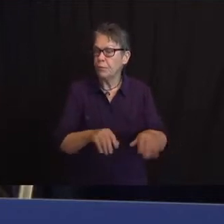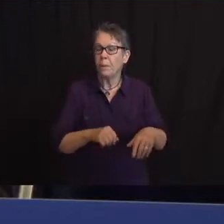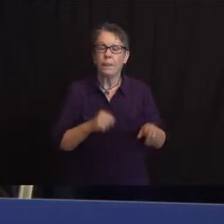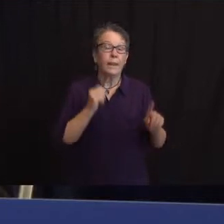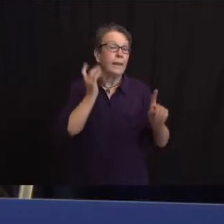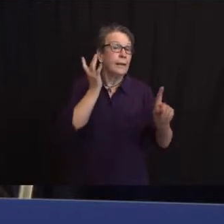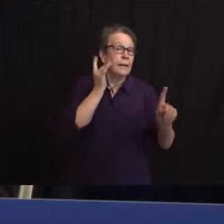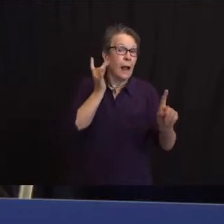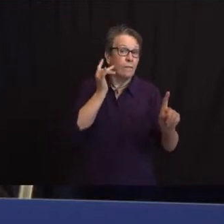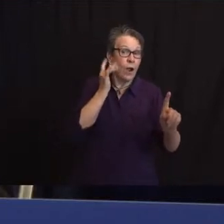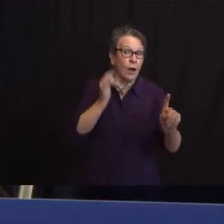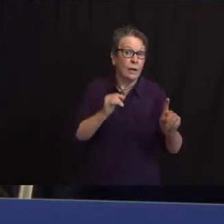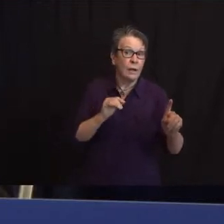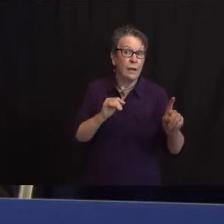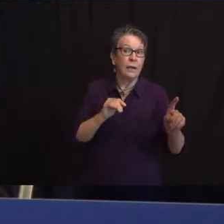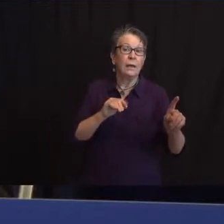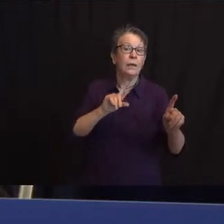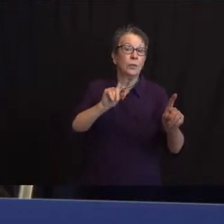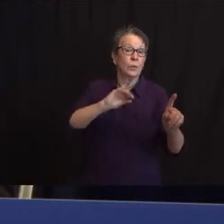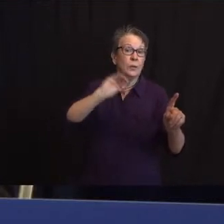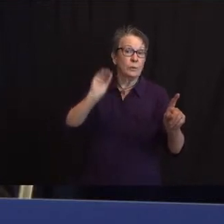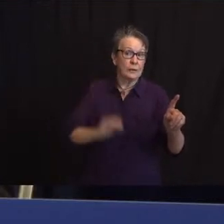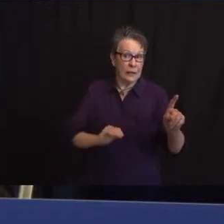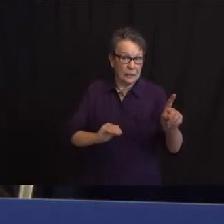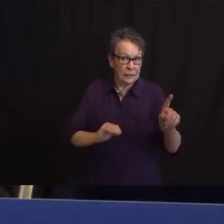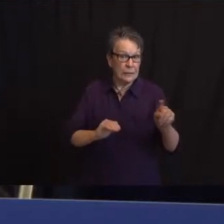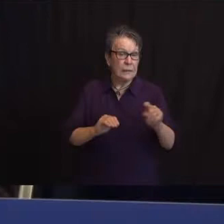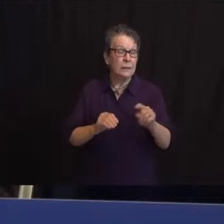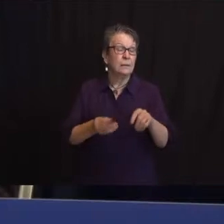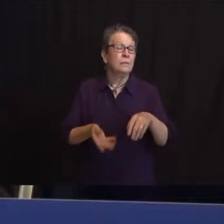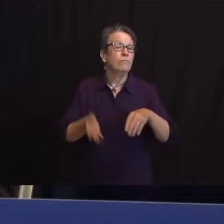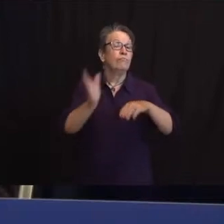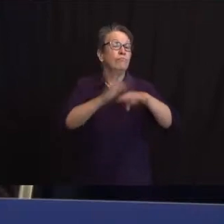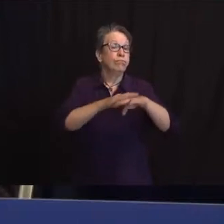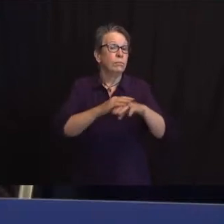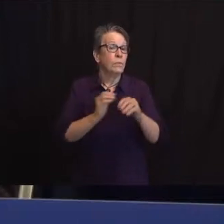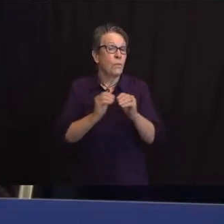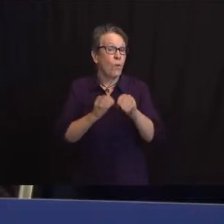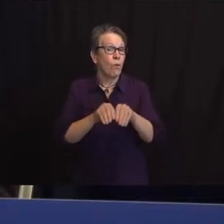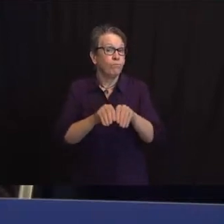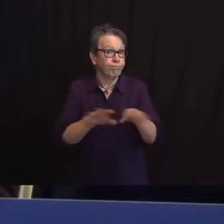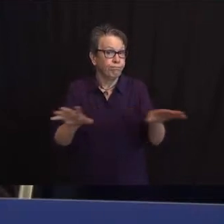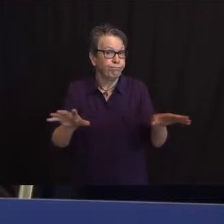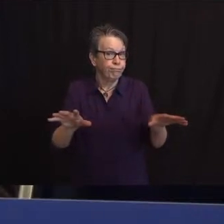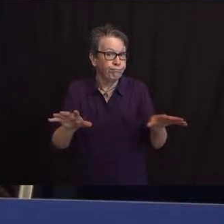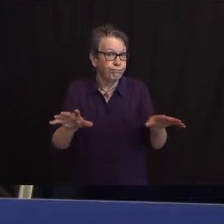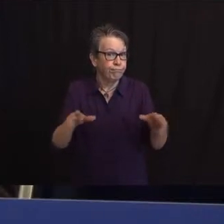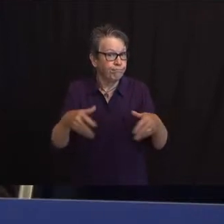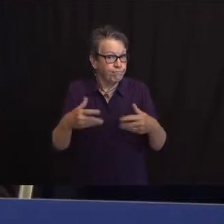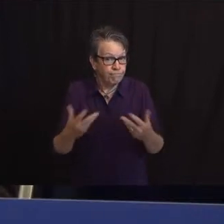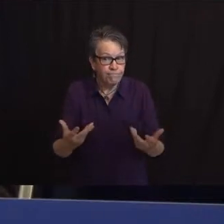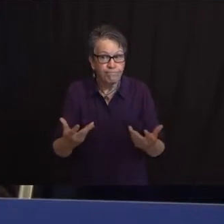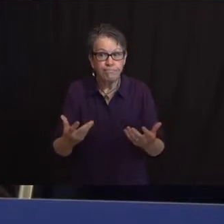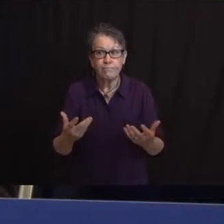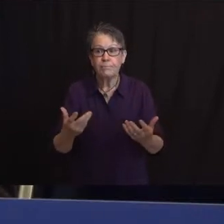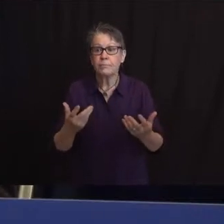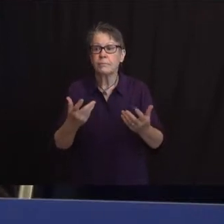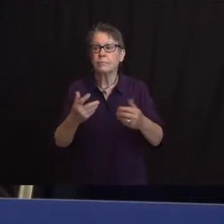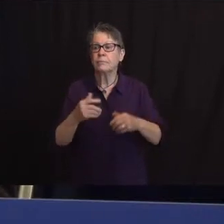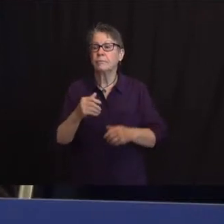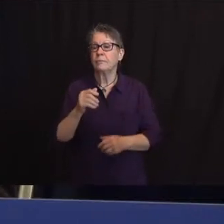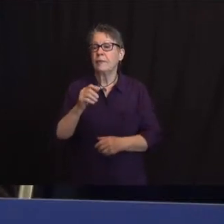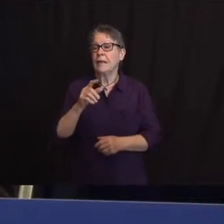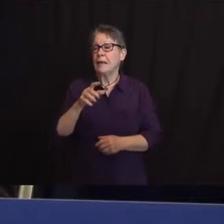transmission. Right now, there's a total of 958 reports of CDC variants of concern in New Jersey.